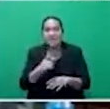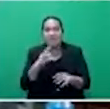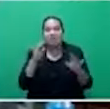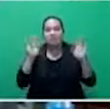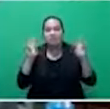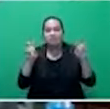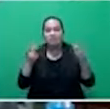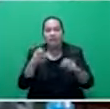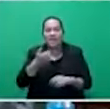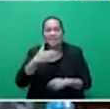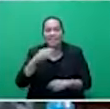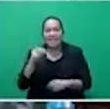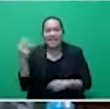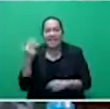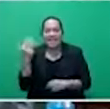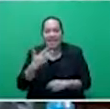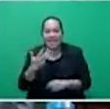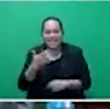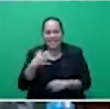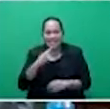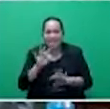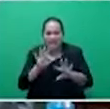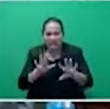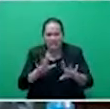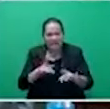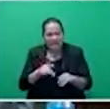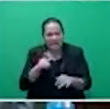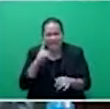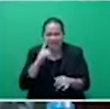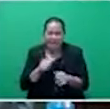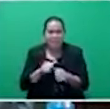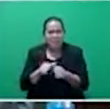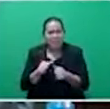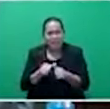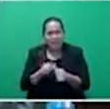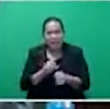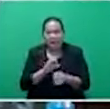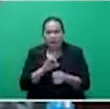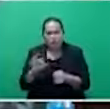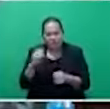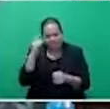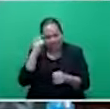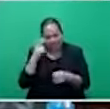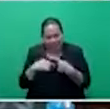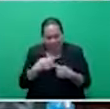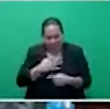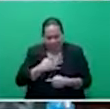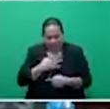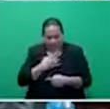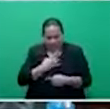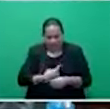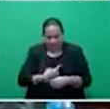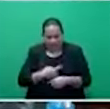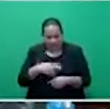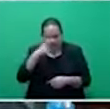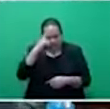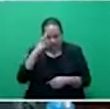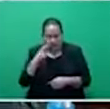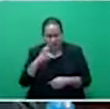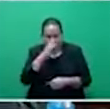said, won't it be better if we thought less of our race and more of our nationality?